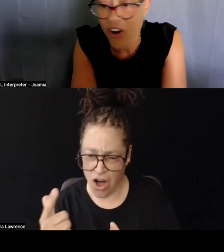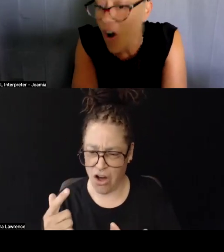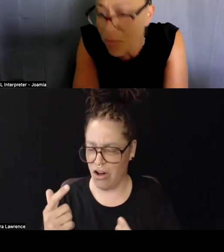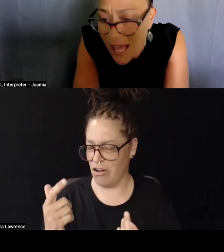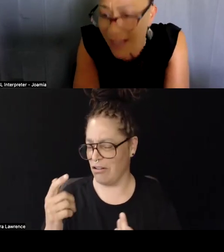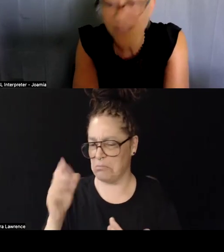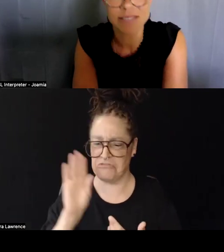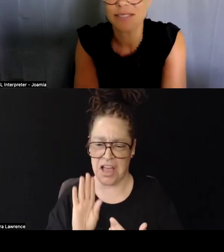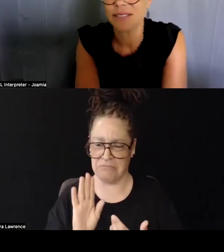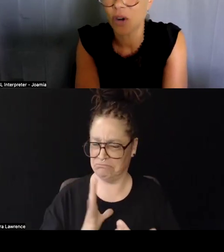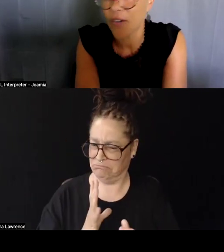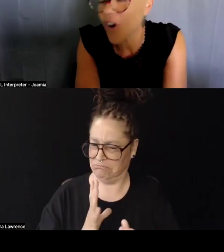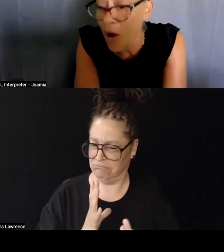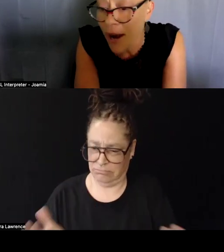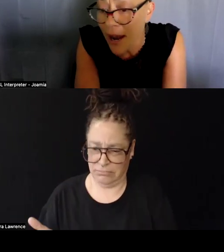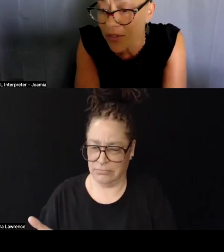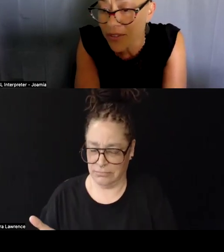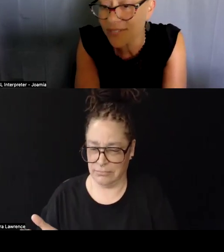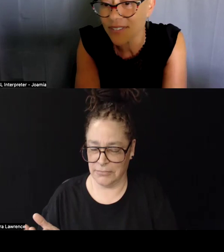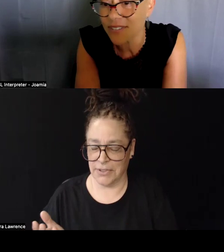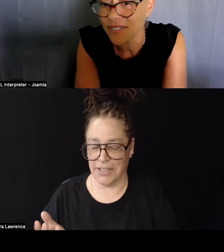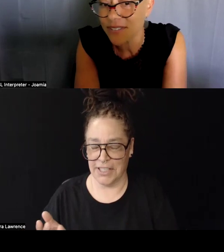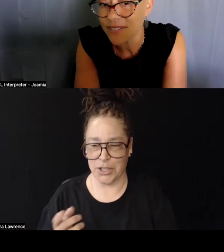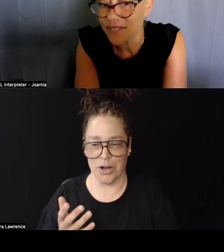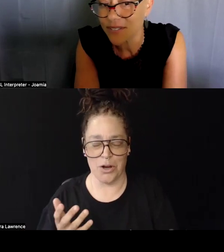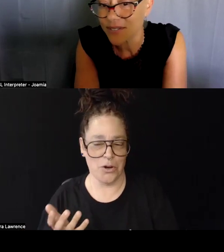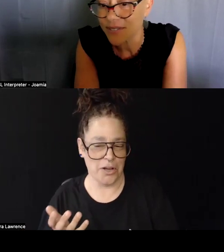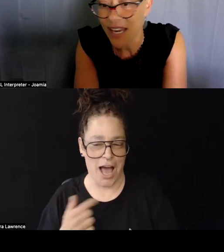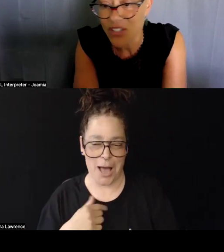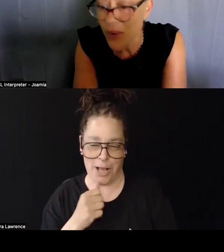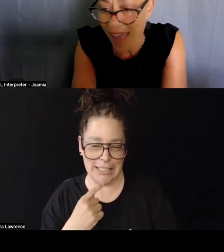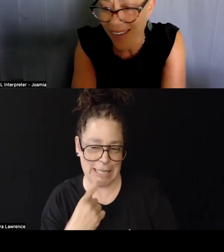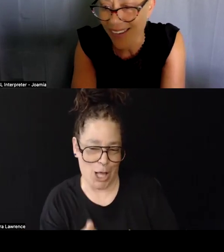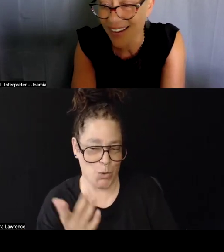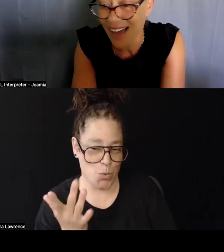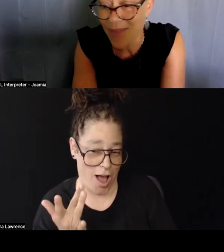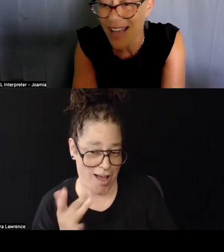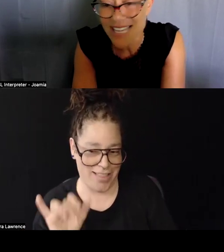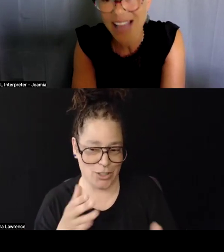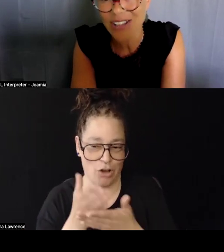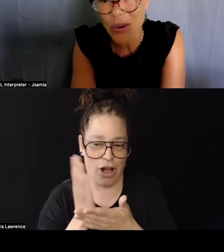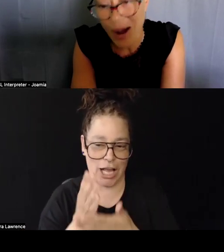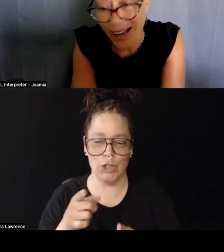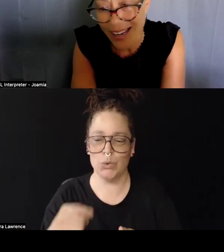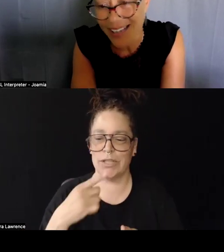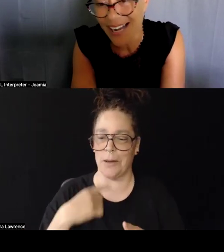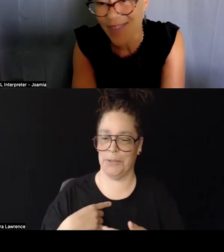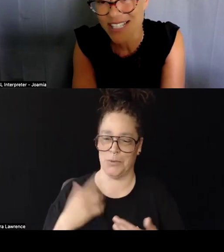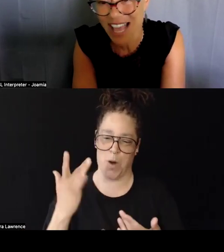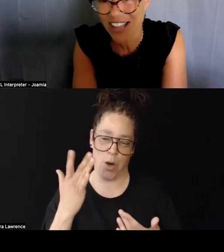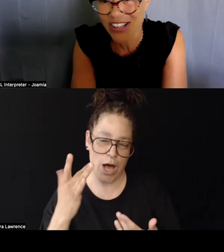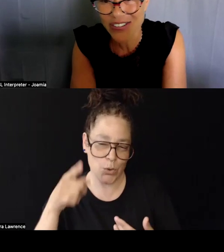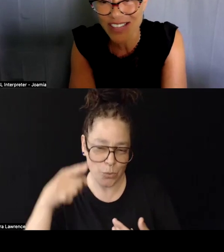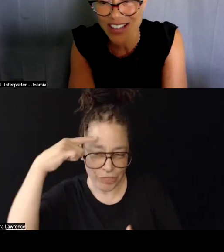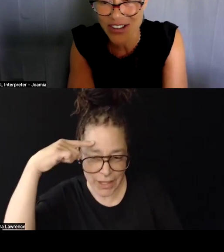that if they're all black or if they're all brown, and it's okay. I'm not telling you why. I'm